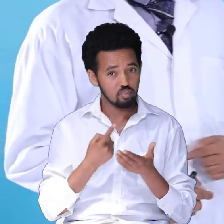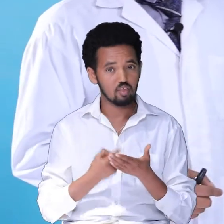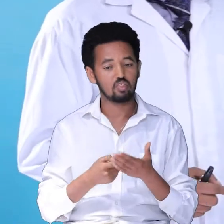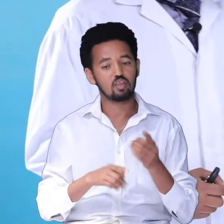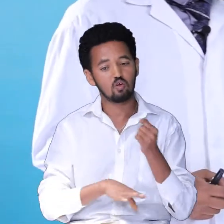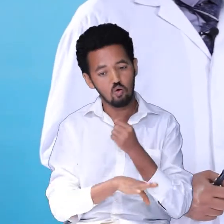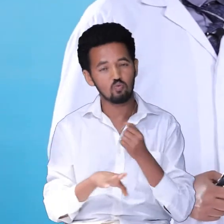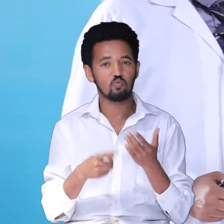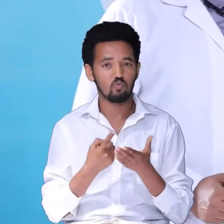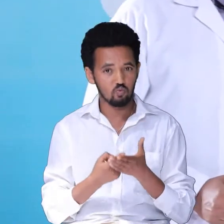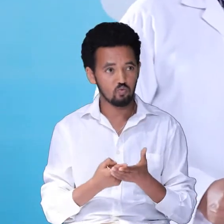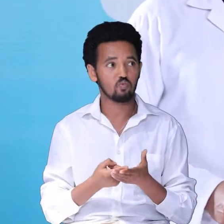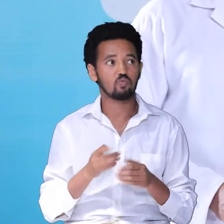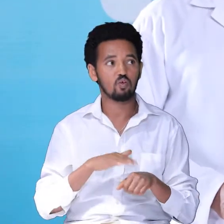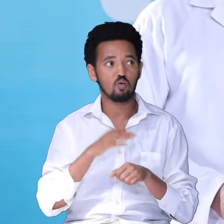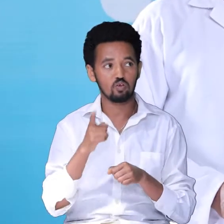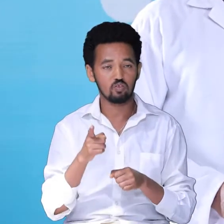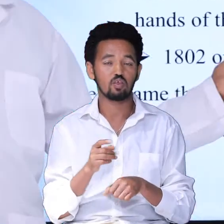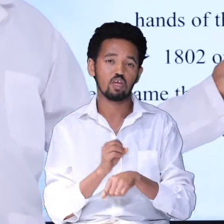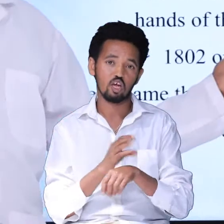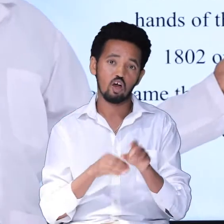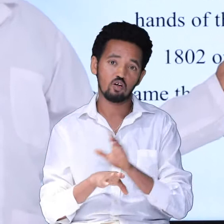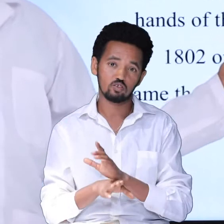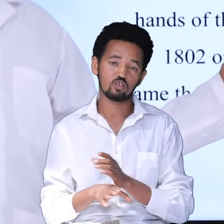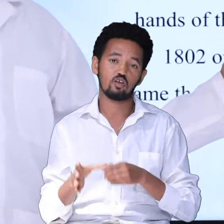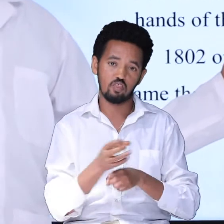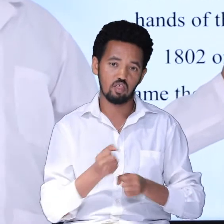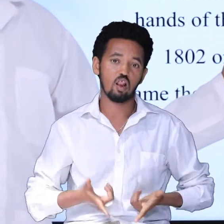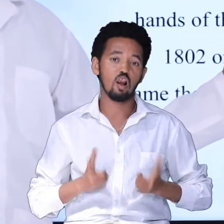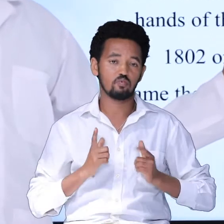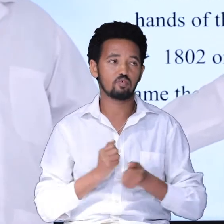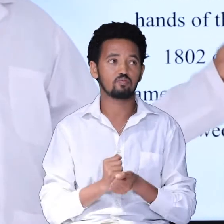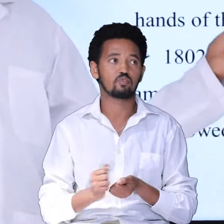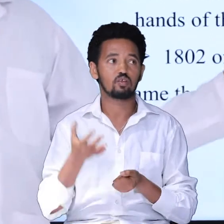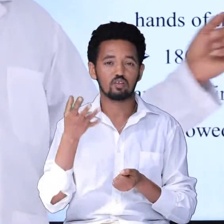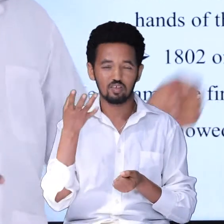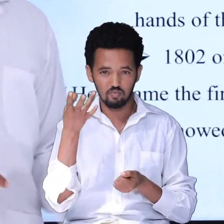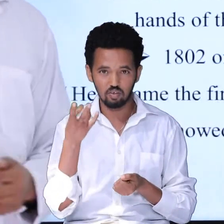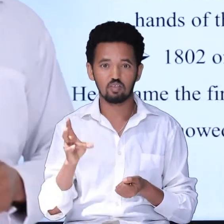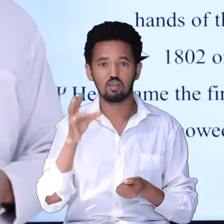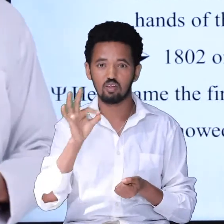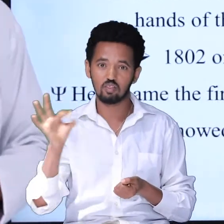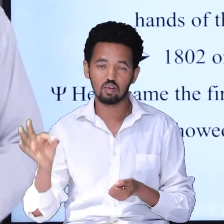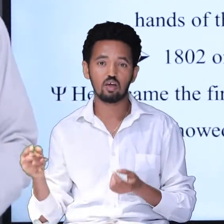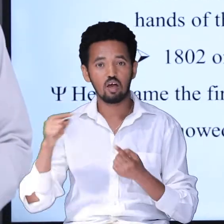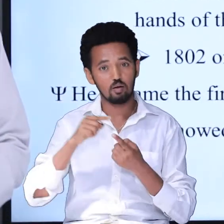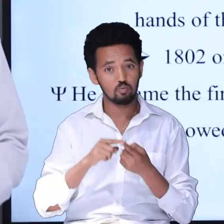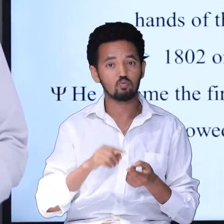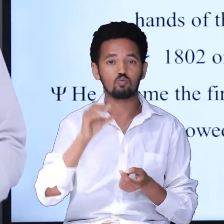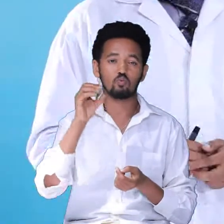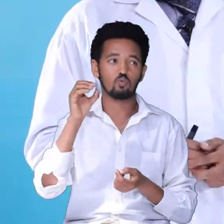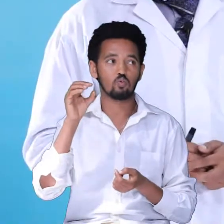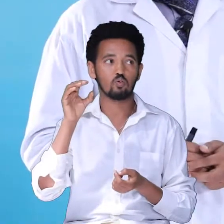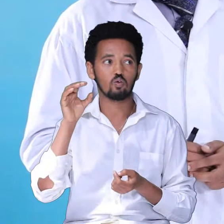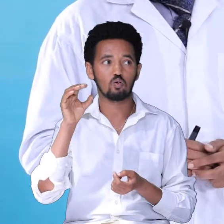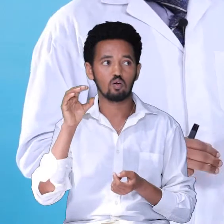1802, onwards Council for Life. Starting from 1799 up to 1802, he was